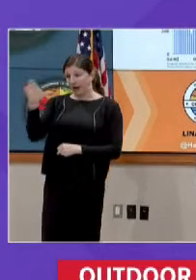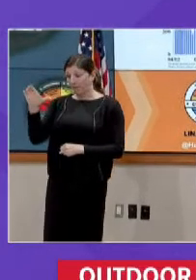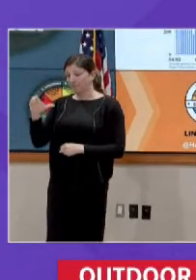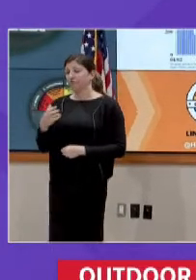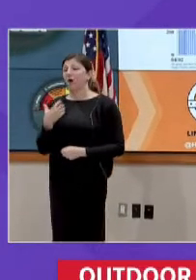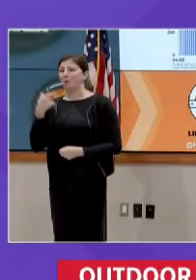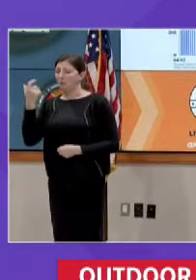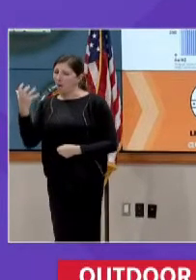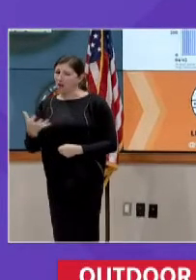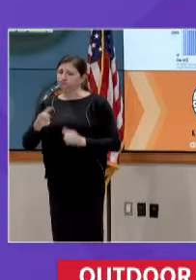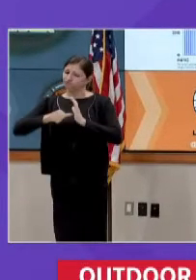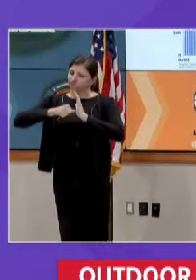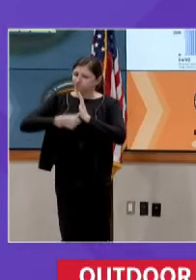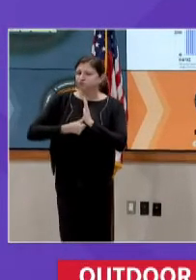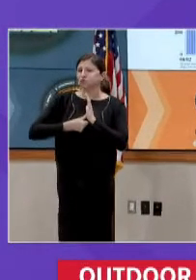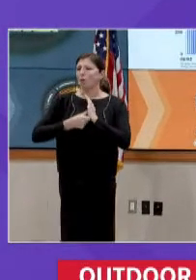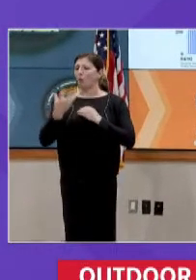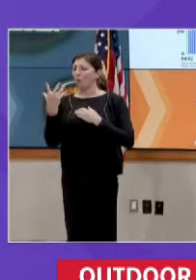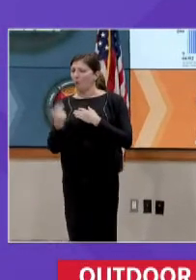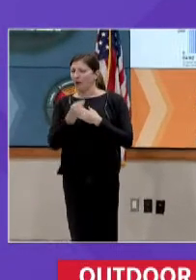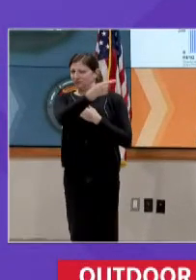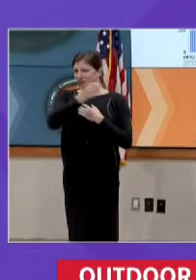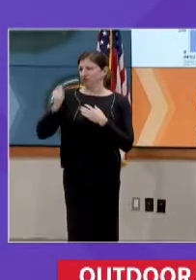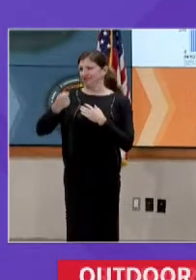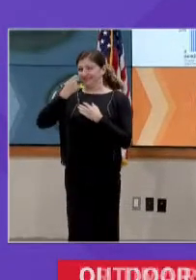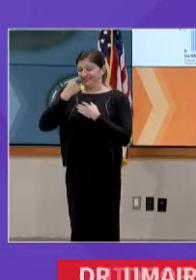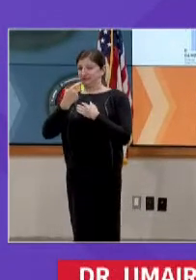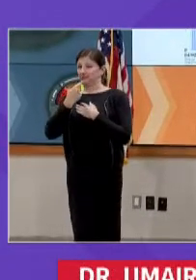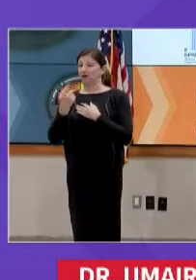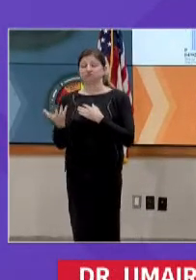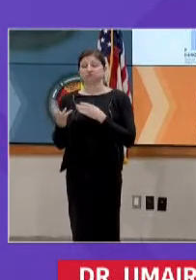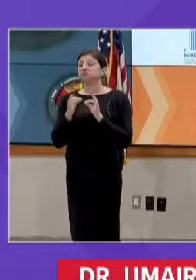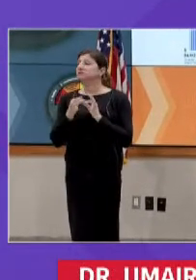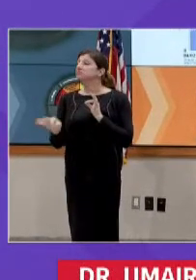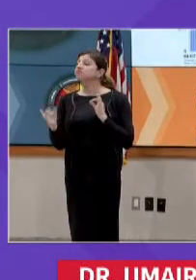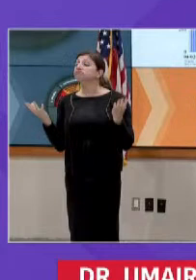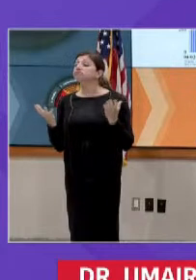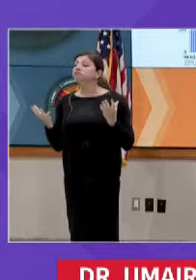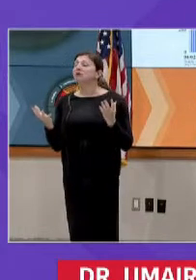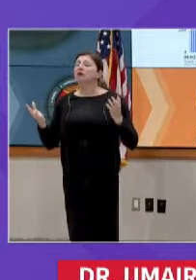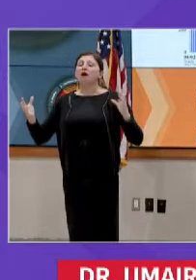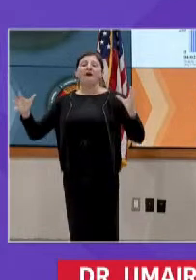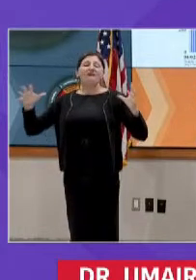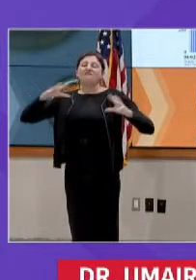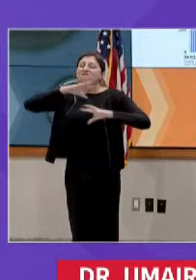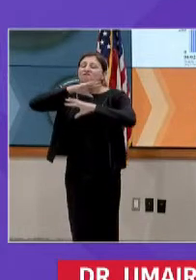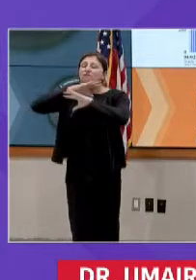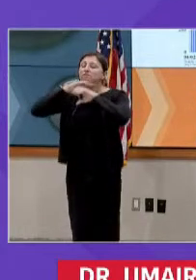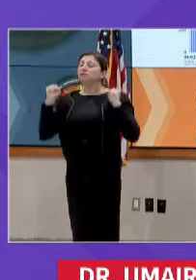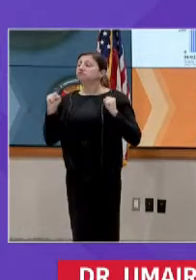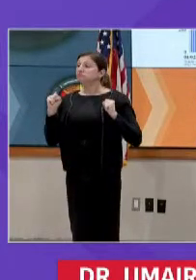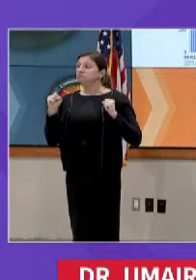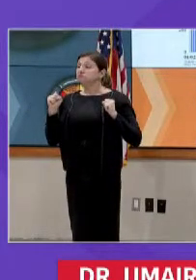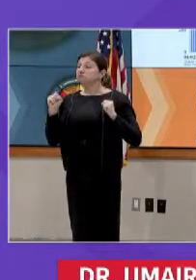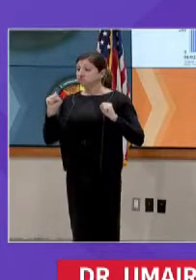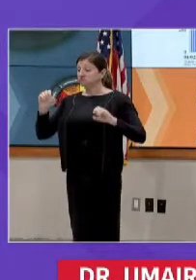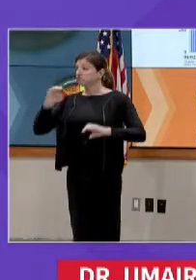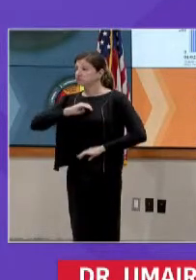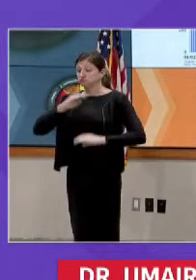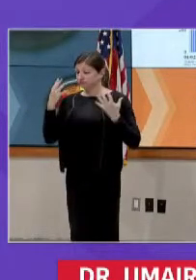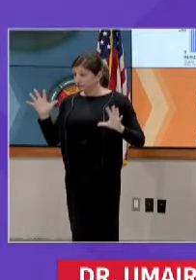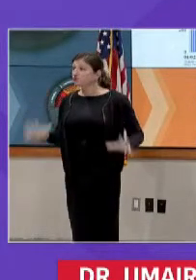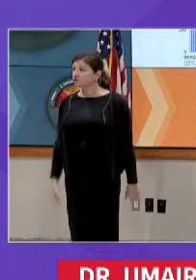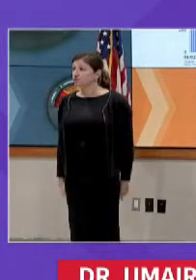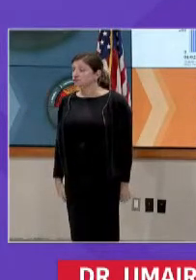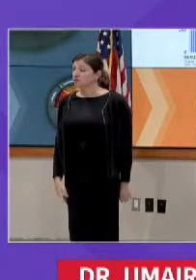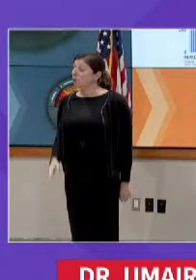to underscore what the judge just said. Let's make it very simple. Enough is enough. We have a